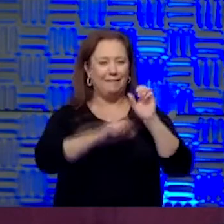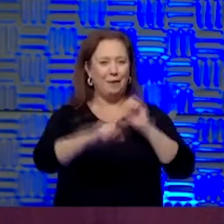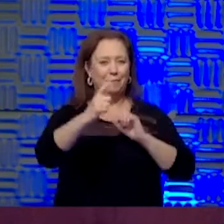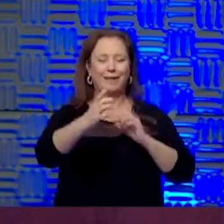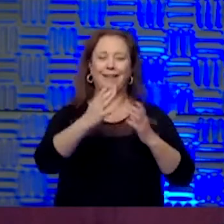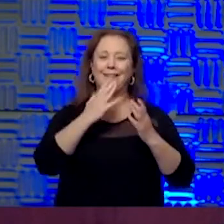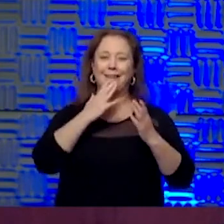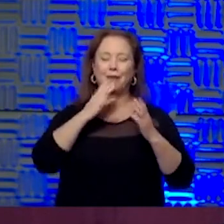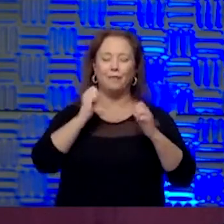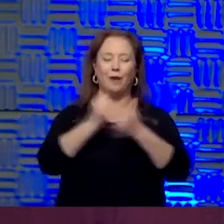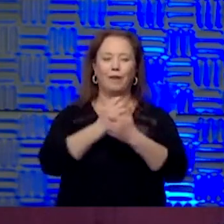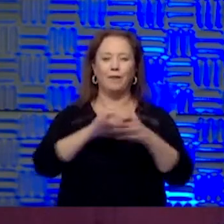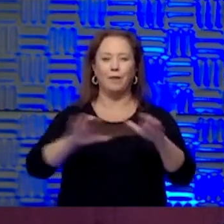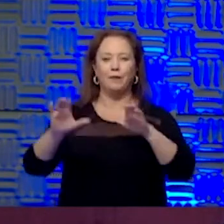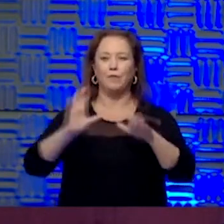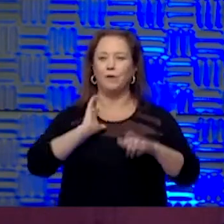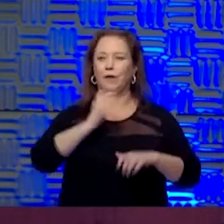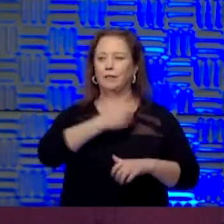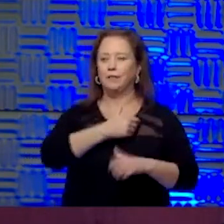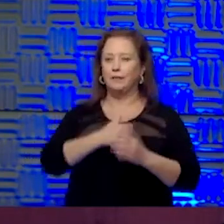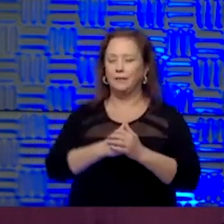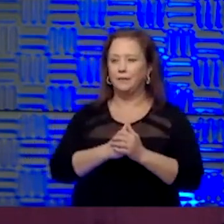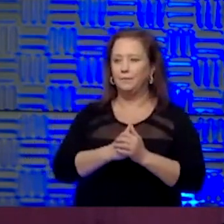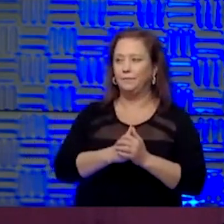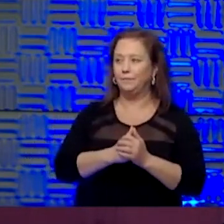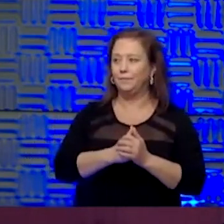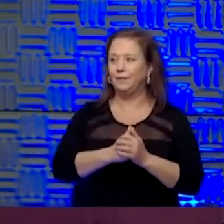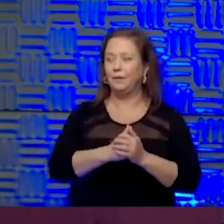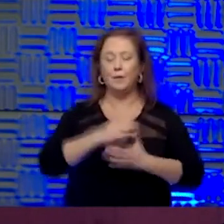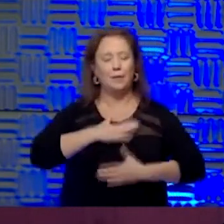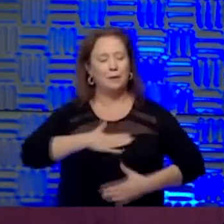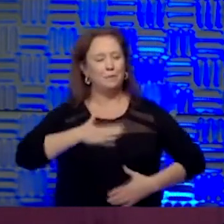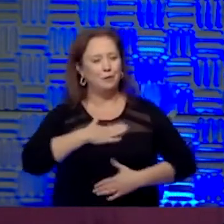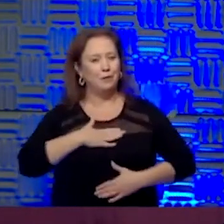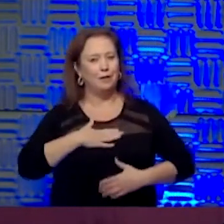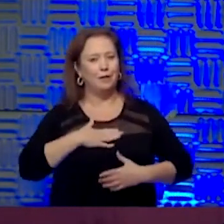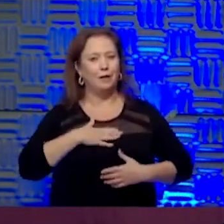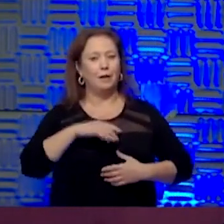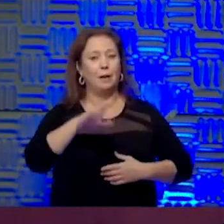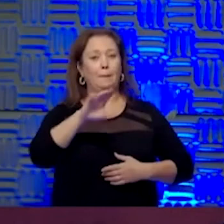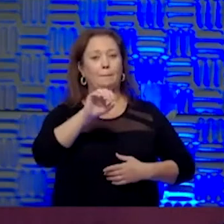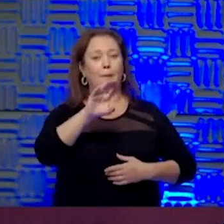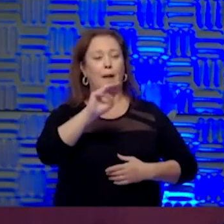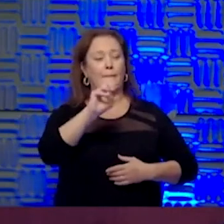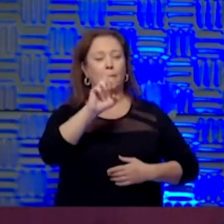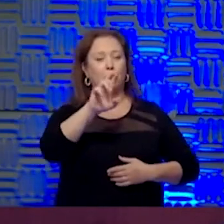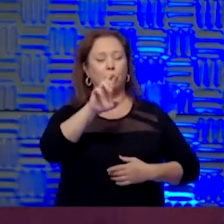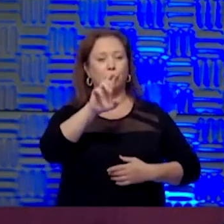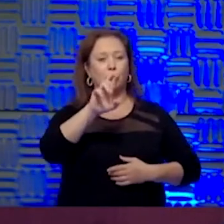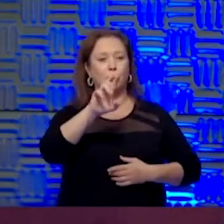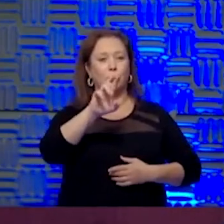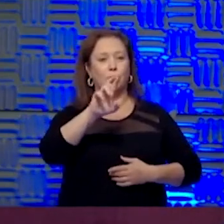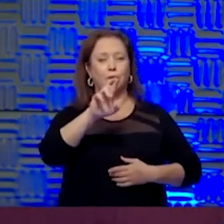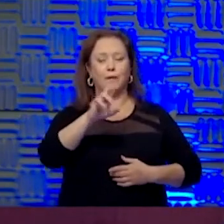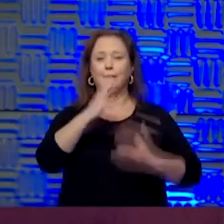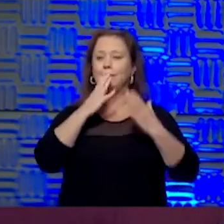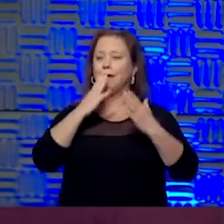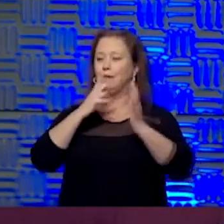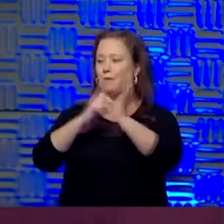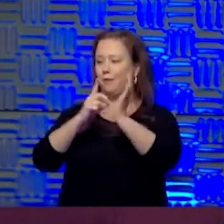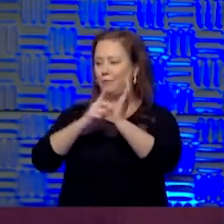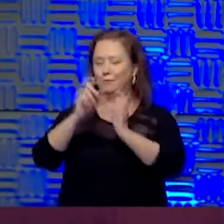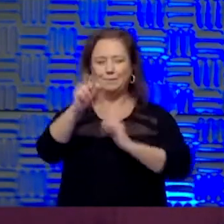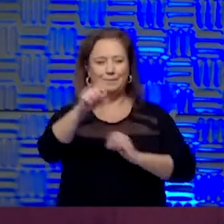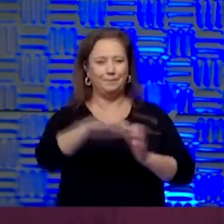all you do for us and for the state of Kansas. So appreciated. We lost Bob Moser a little bit ago. I think all three doctors, thank you. You